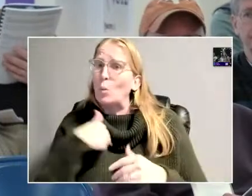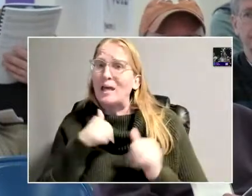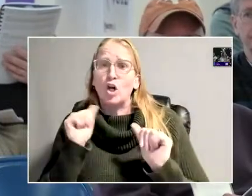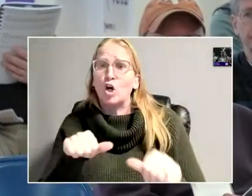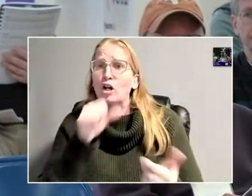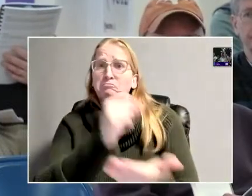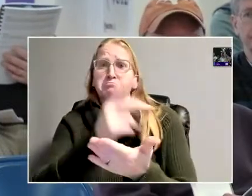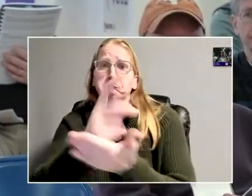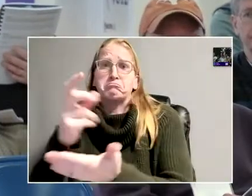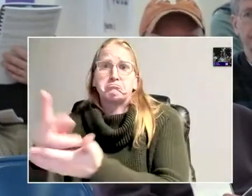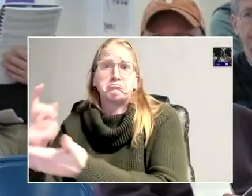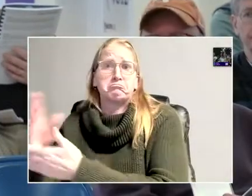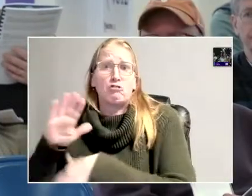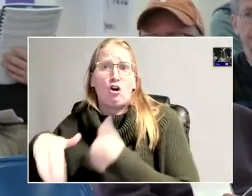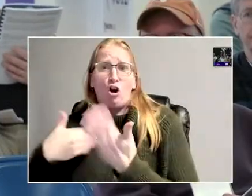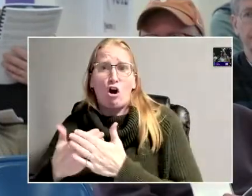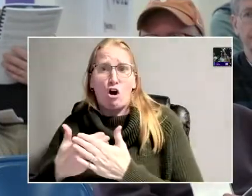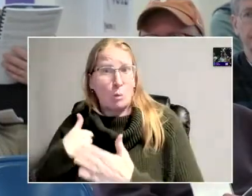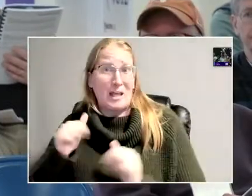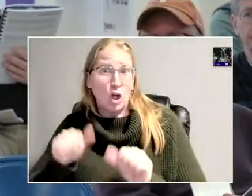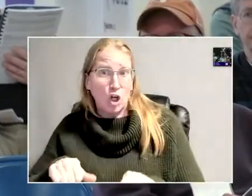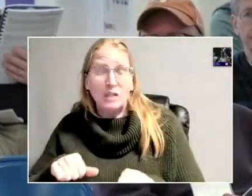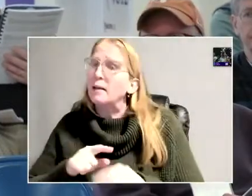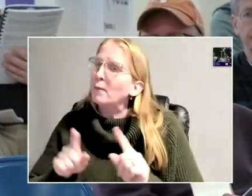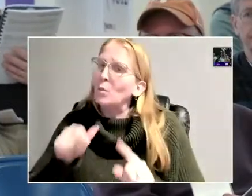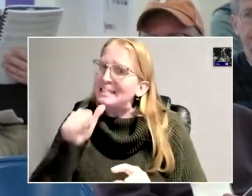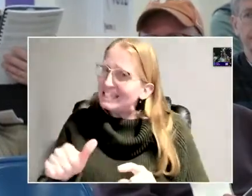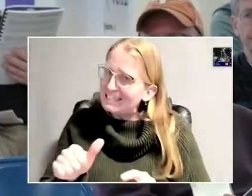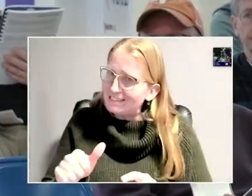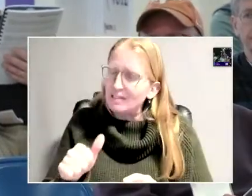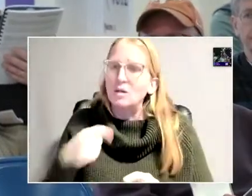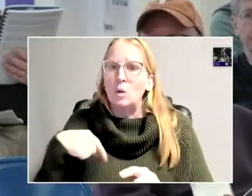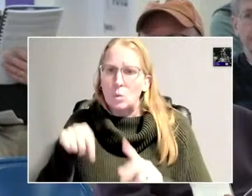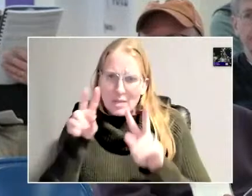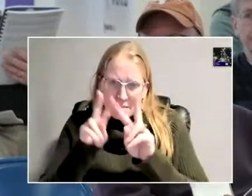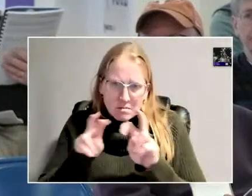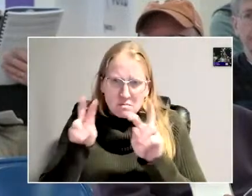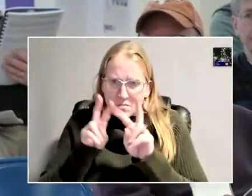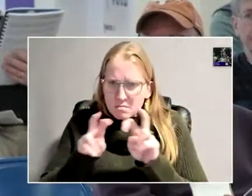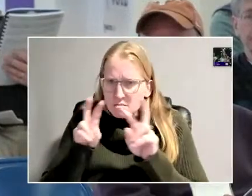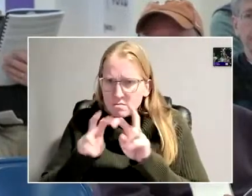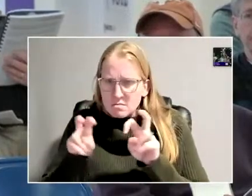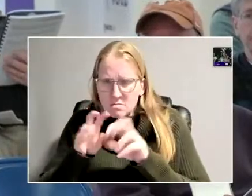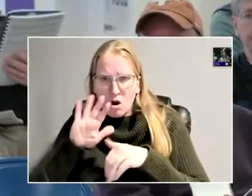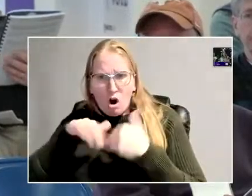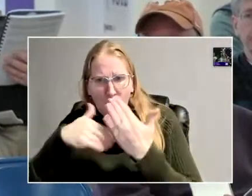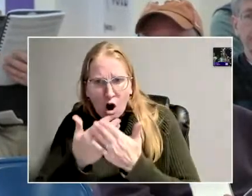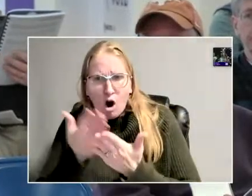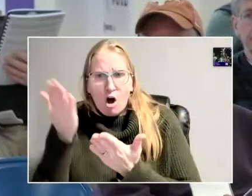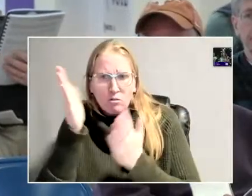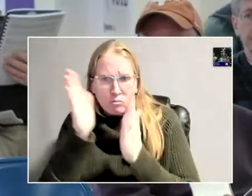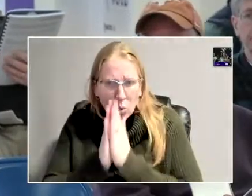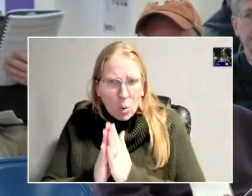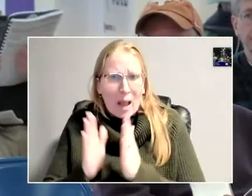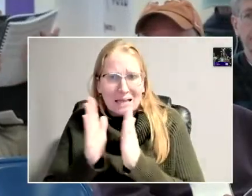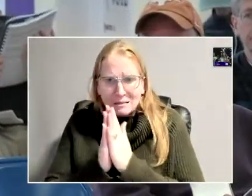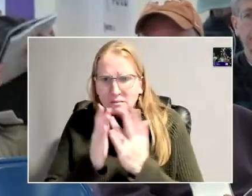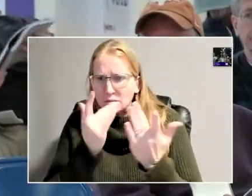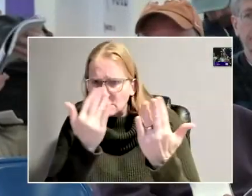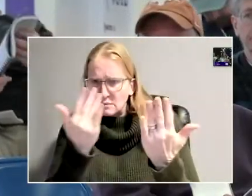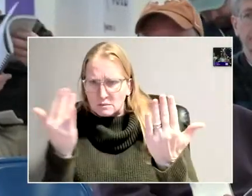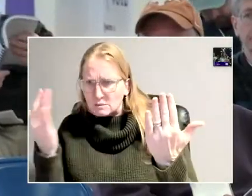ceiling we'll just approve everything that's fine but we didn't we went through a very rigorous and very extensive process to make sure that the funds were